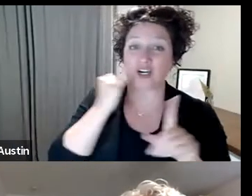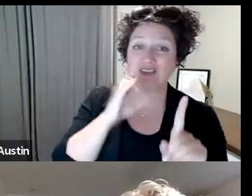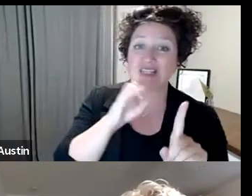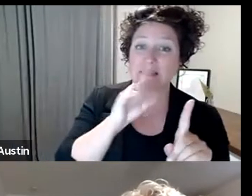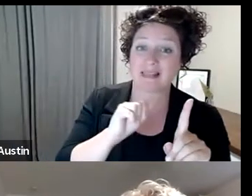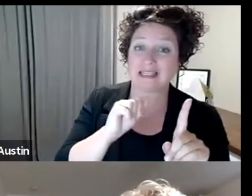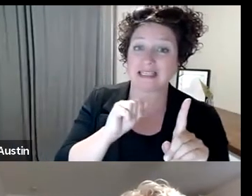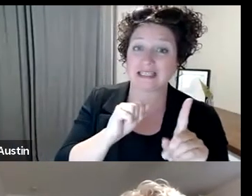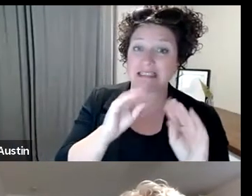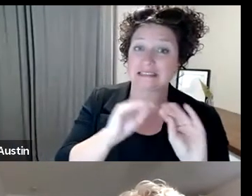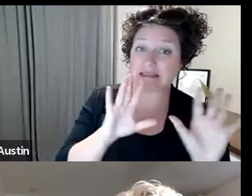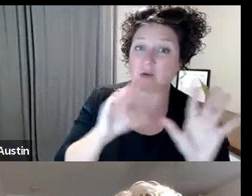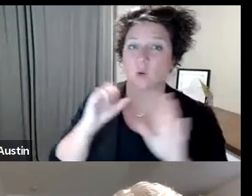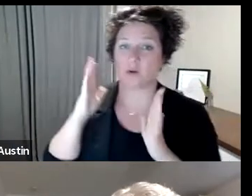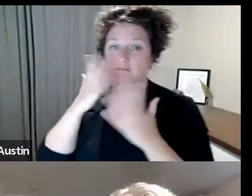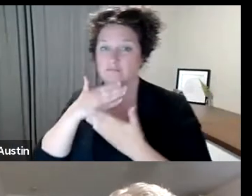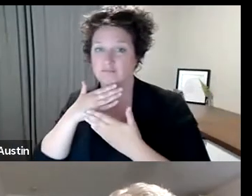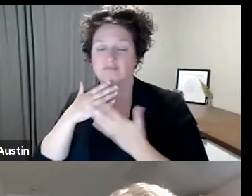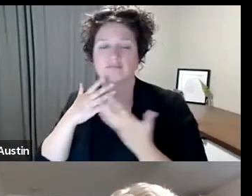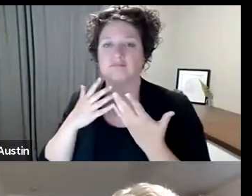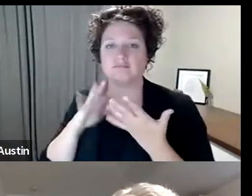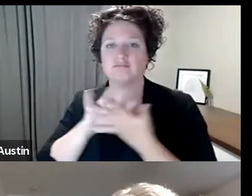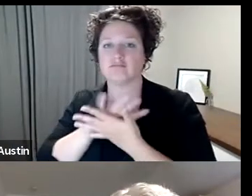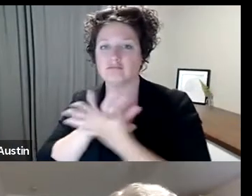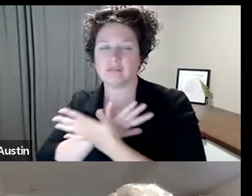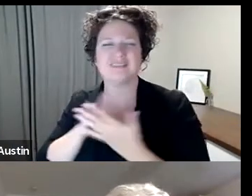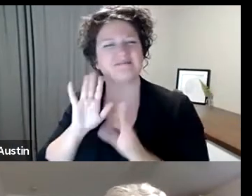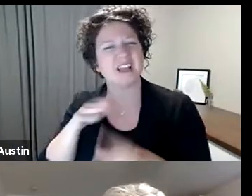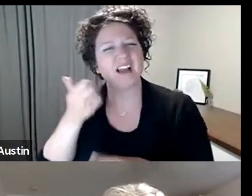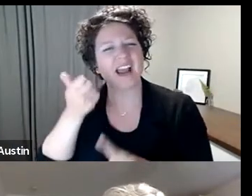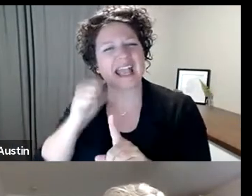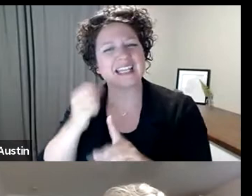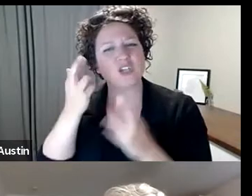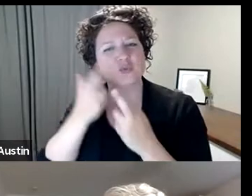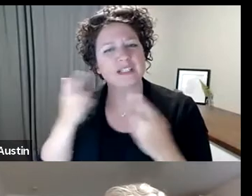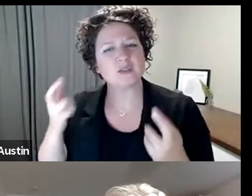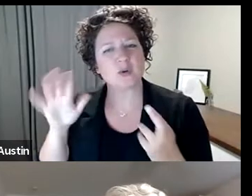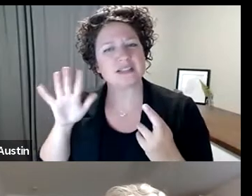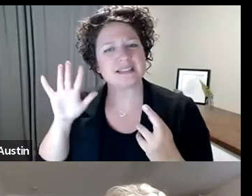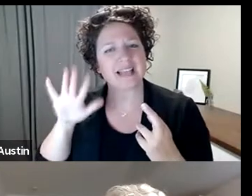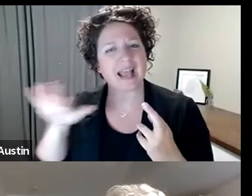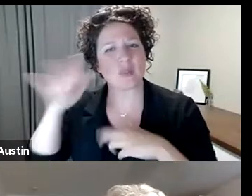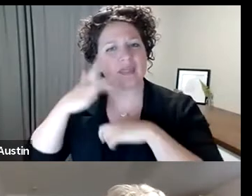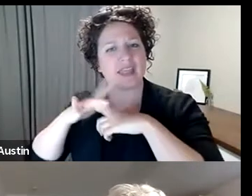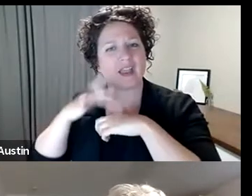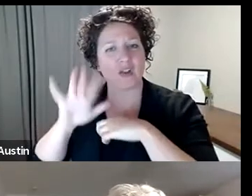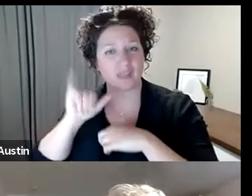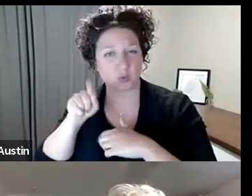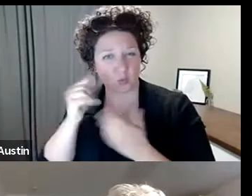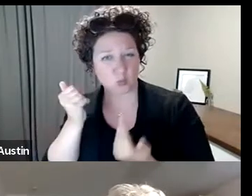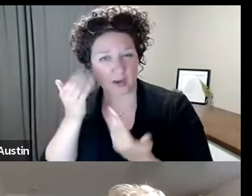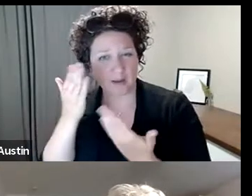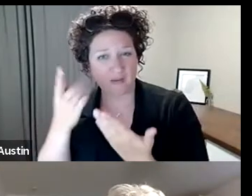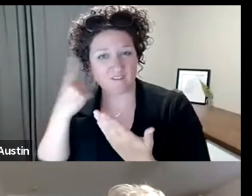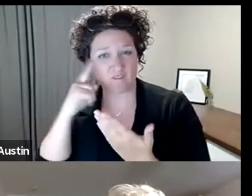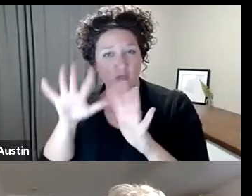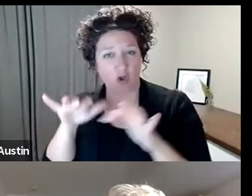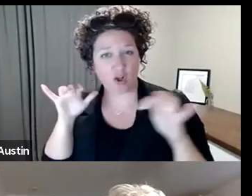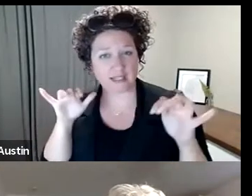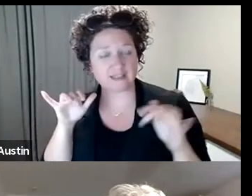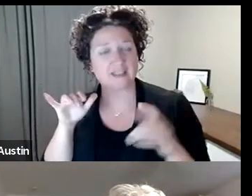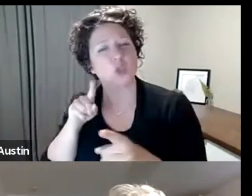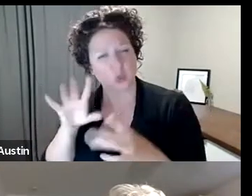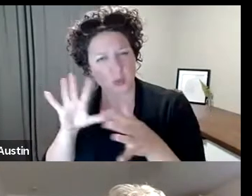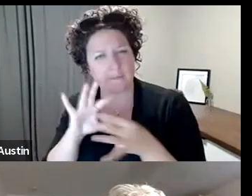as many are. Are there any resources that you might recommend for our audience? You've mentioned